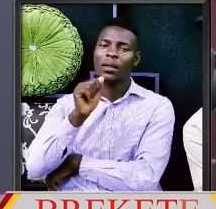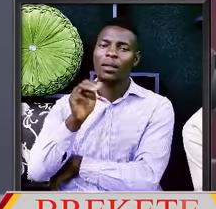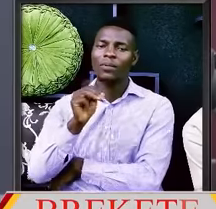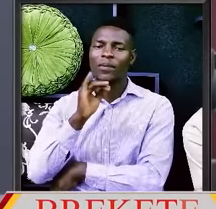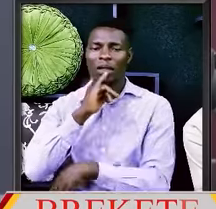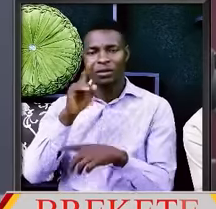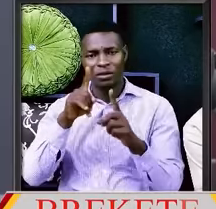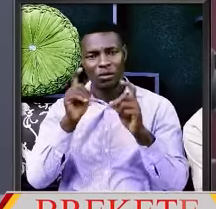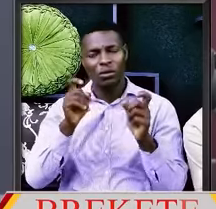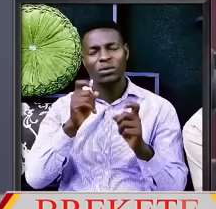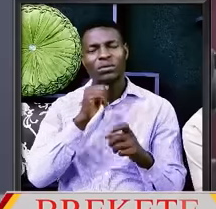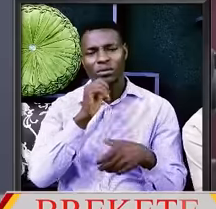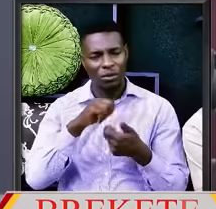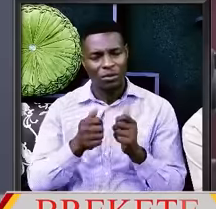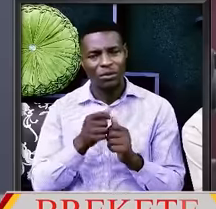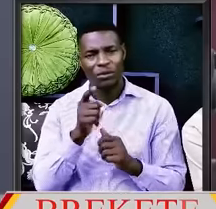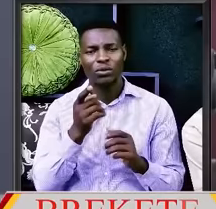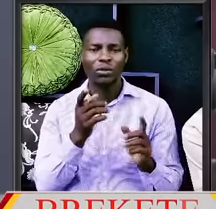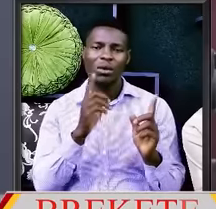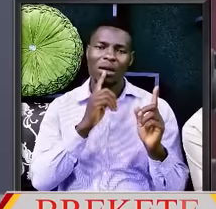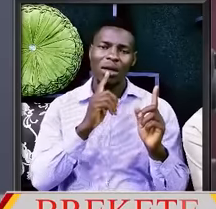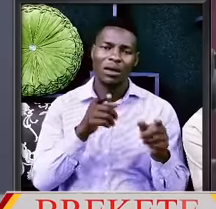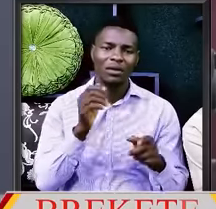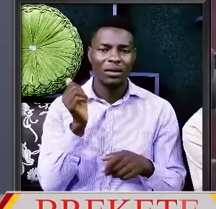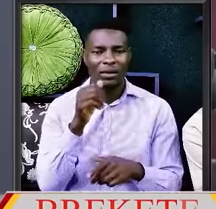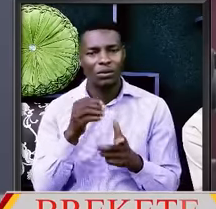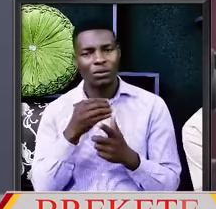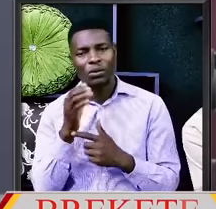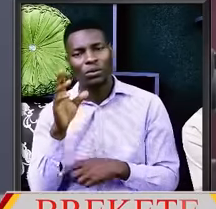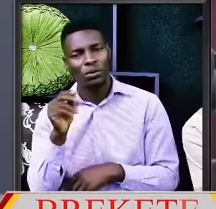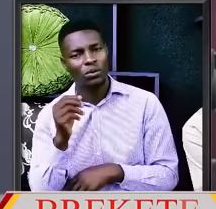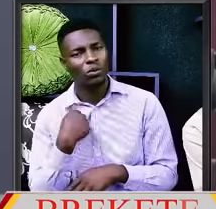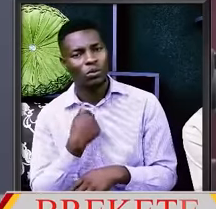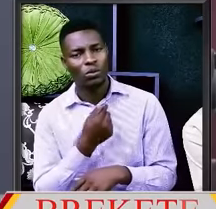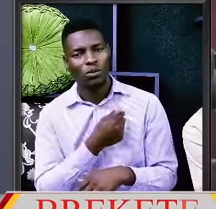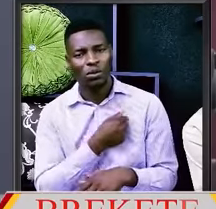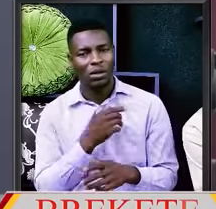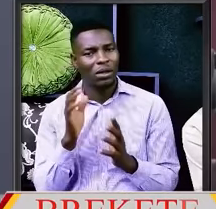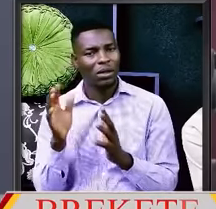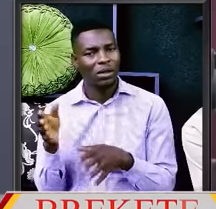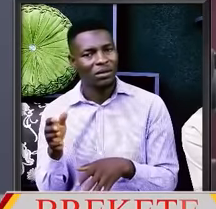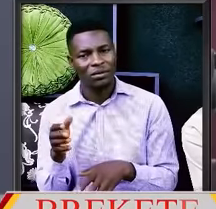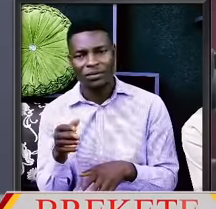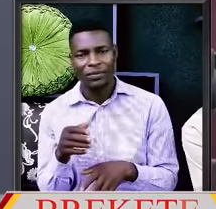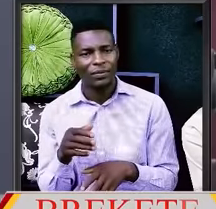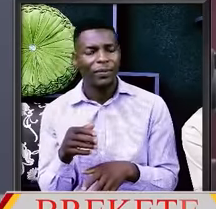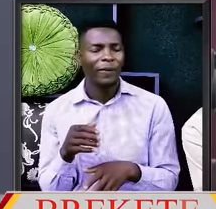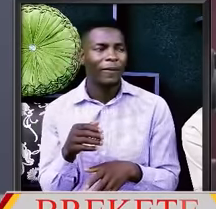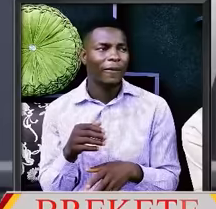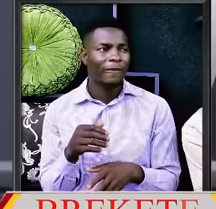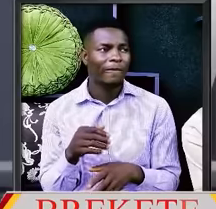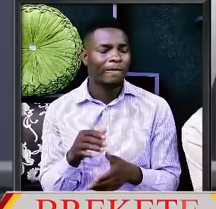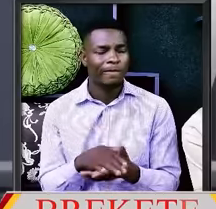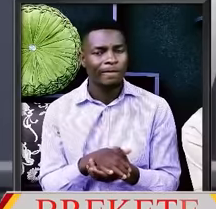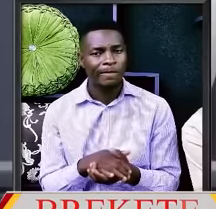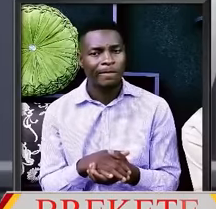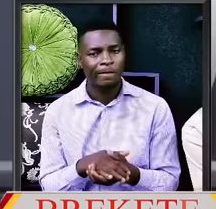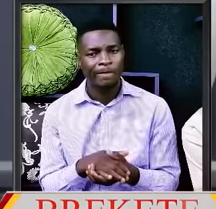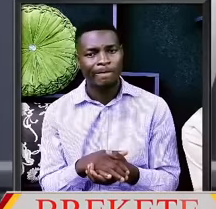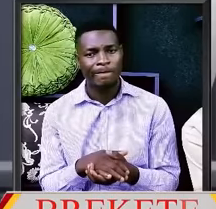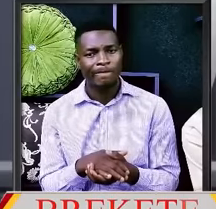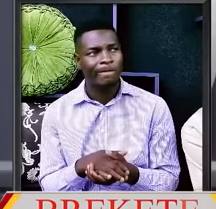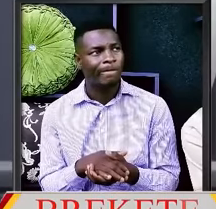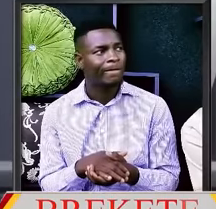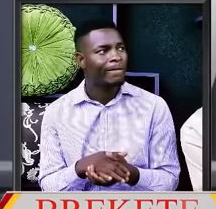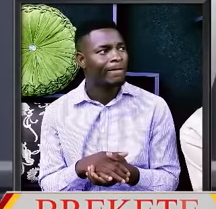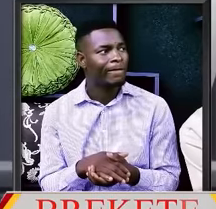there a problem? You answer yes or no, then we leave it. There's nothing to fight ourselves for. Yeah, no, they make then reference the to video where you watch for